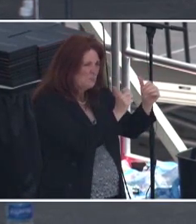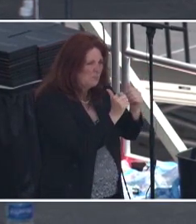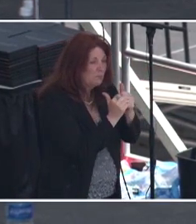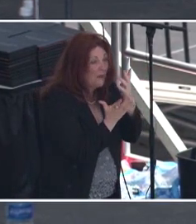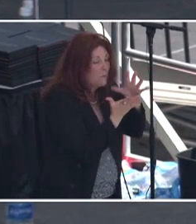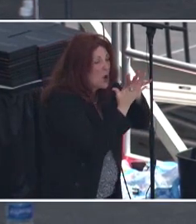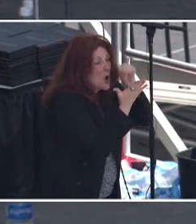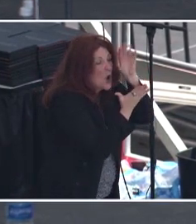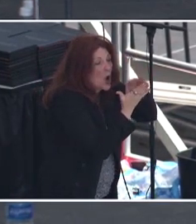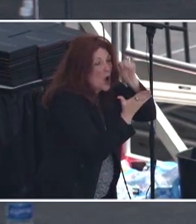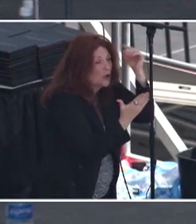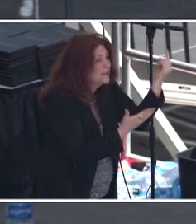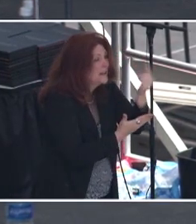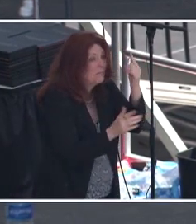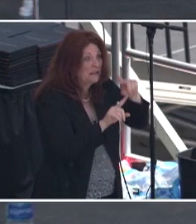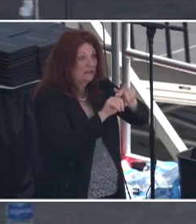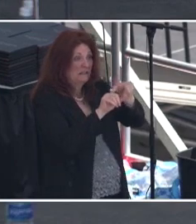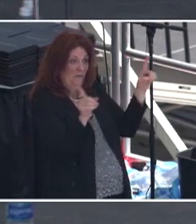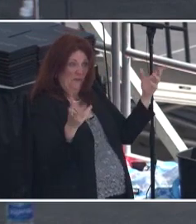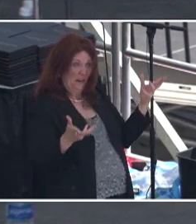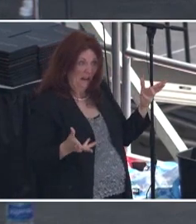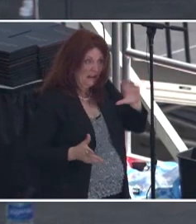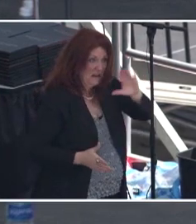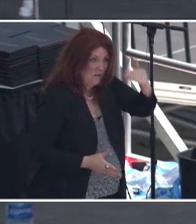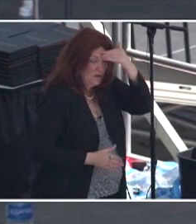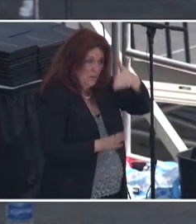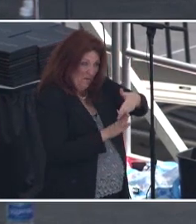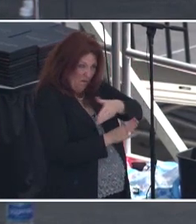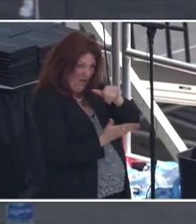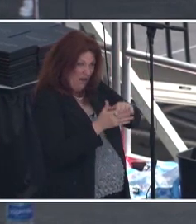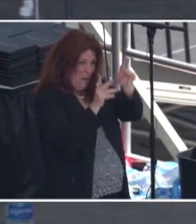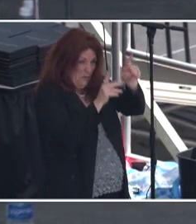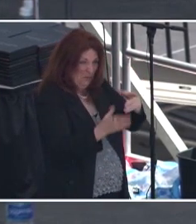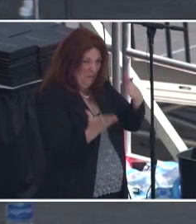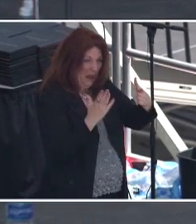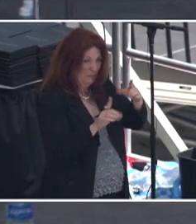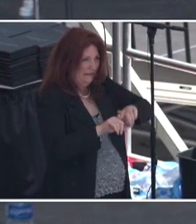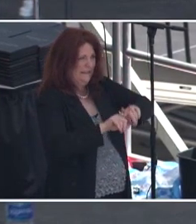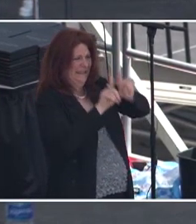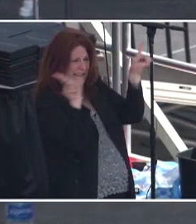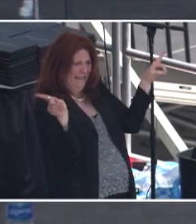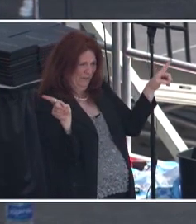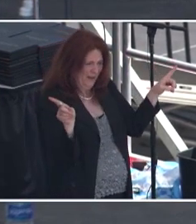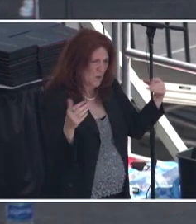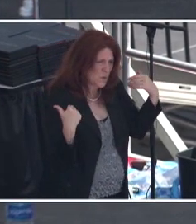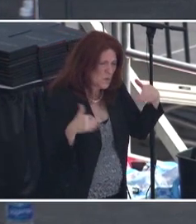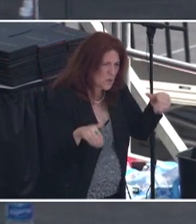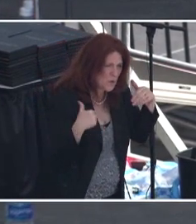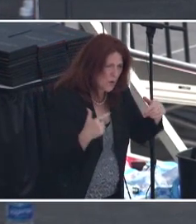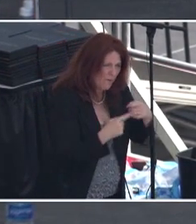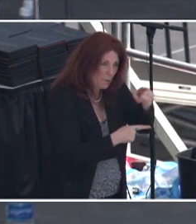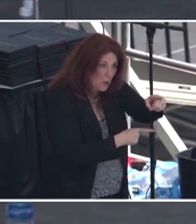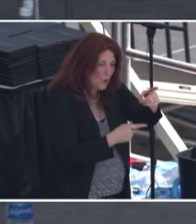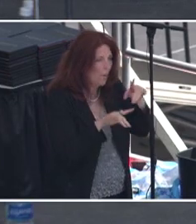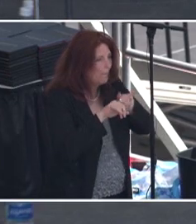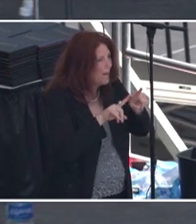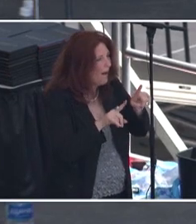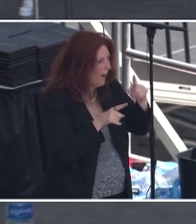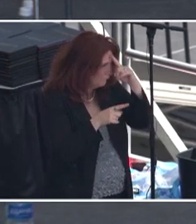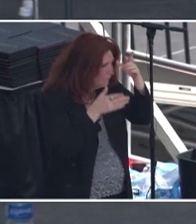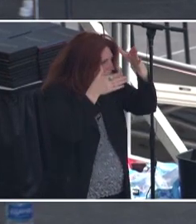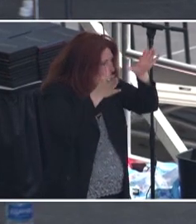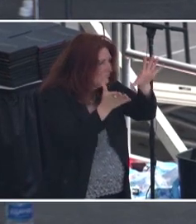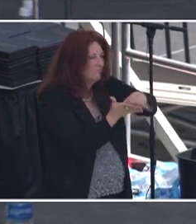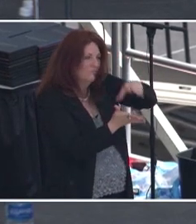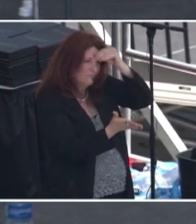who is completely different than you are. That is an important part of the education, and it is one of the